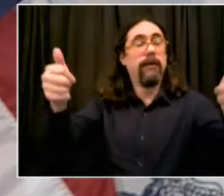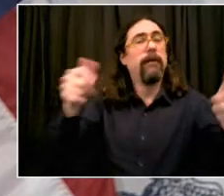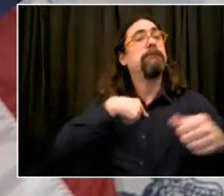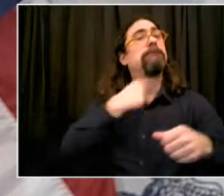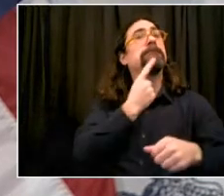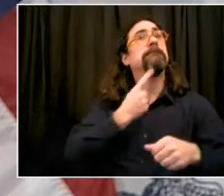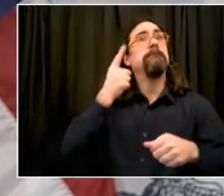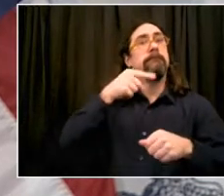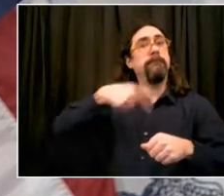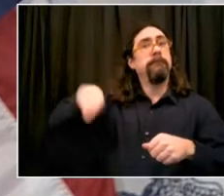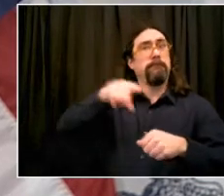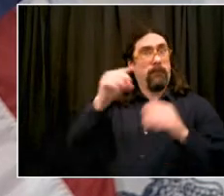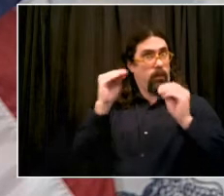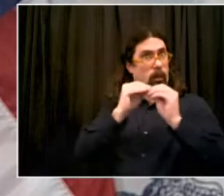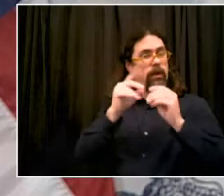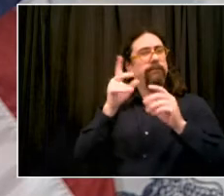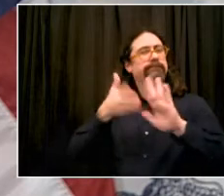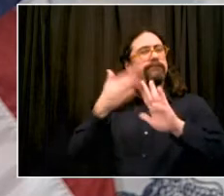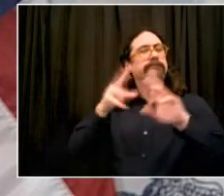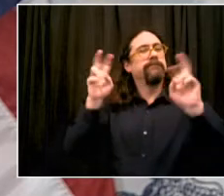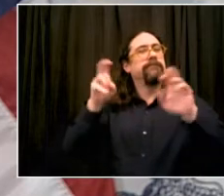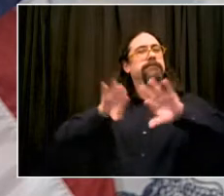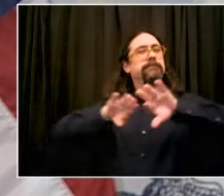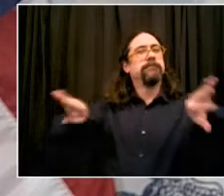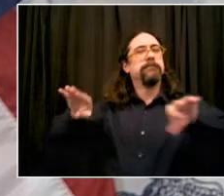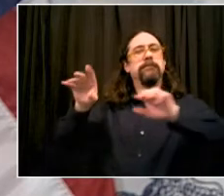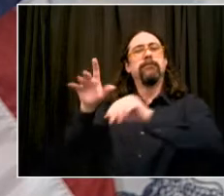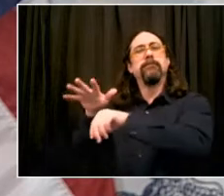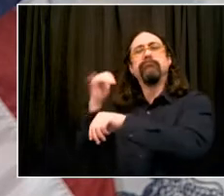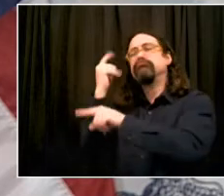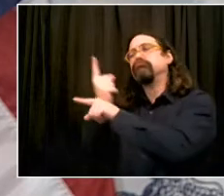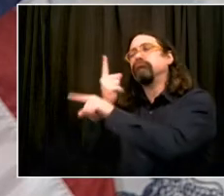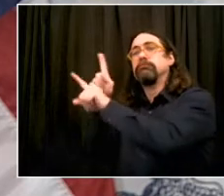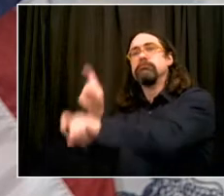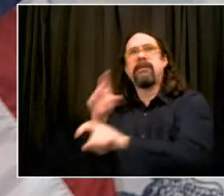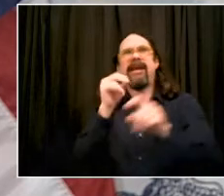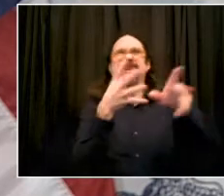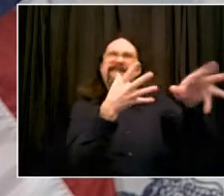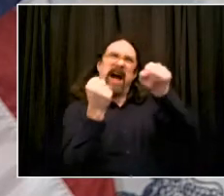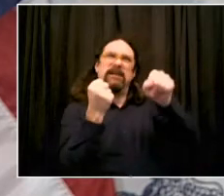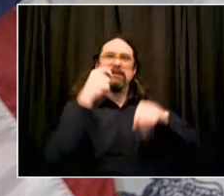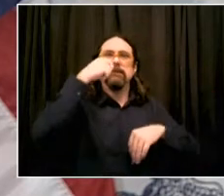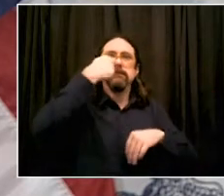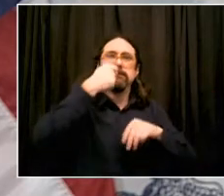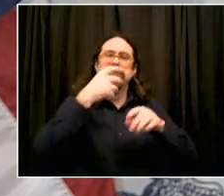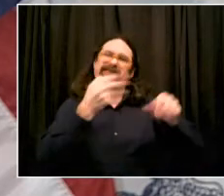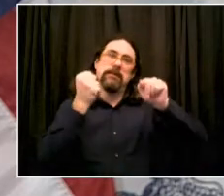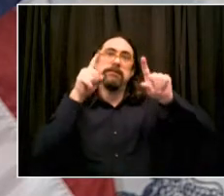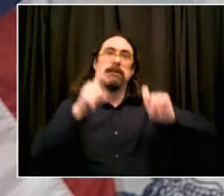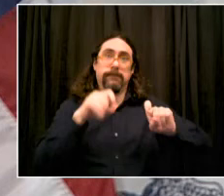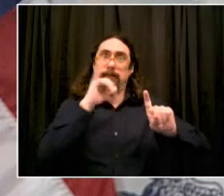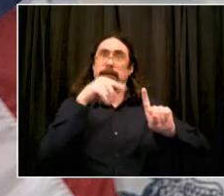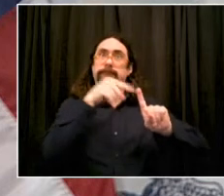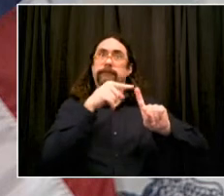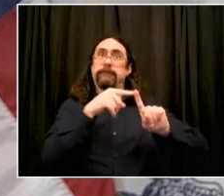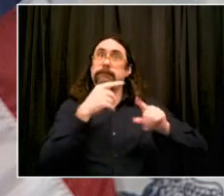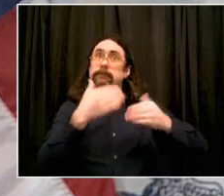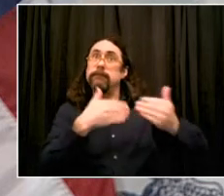Yeah, look, I'll turn to Dr. Varma and Dr. Chachki. We're working on all fronts,